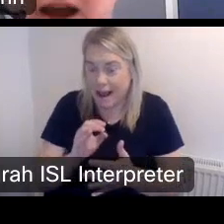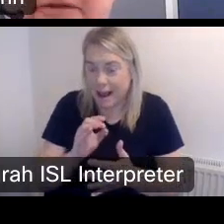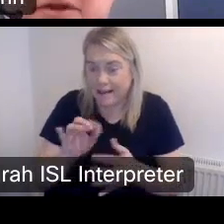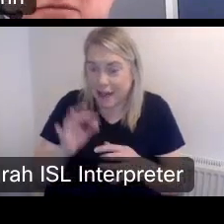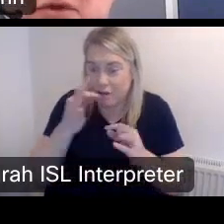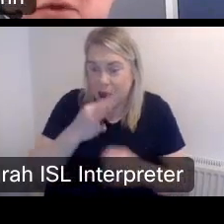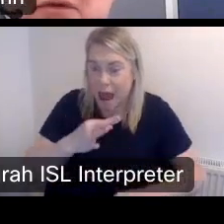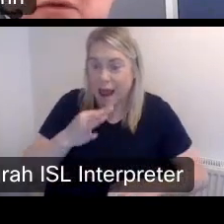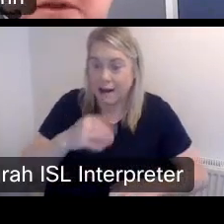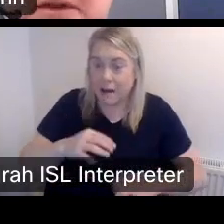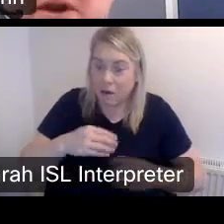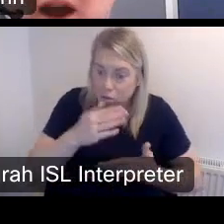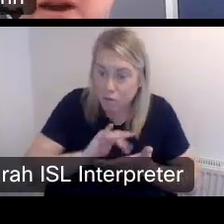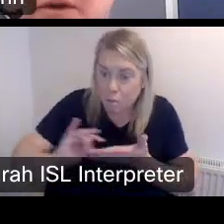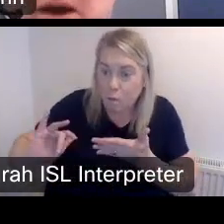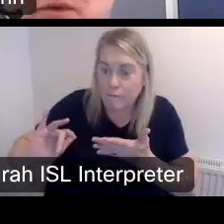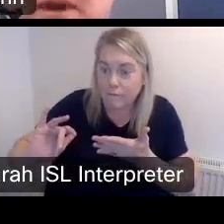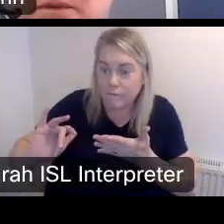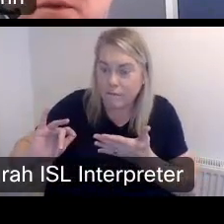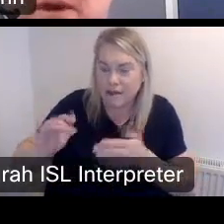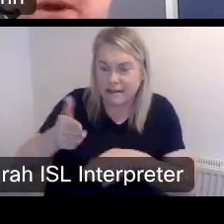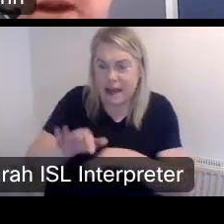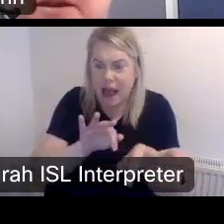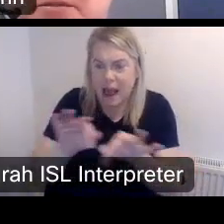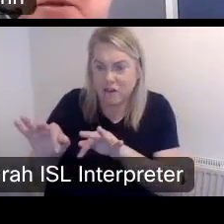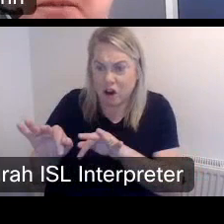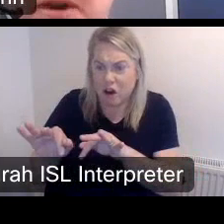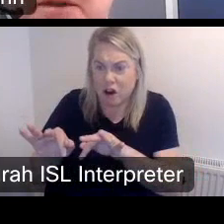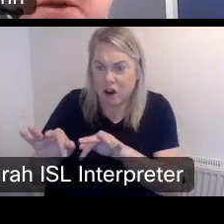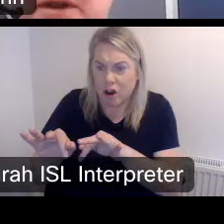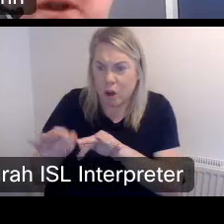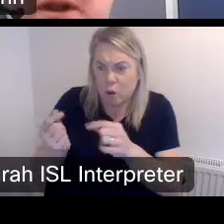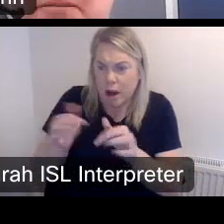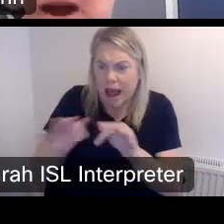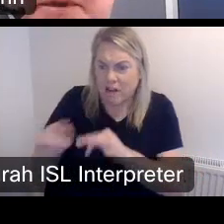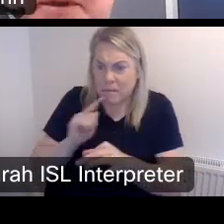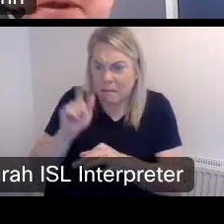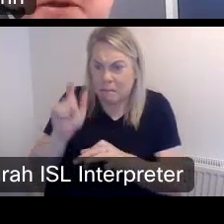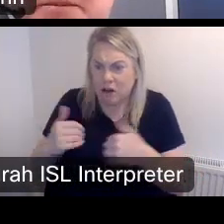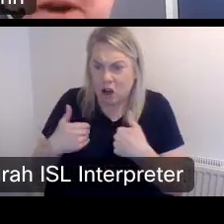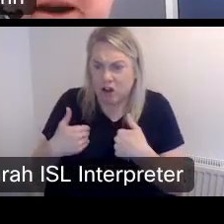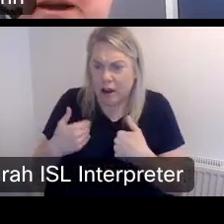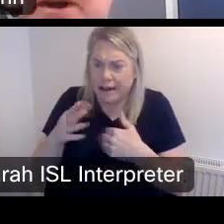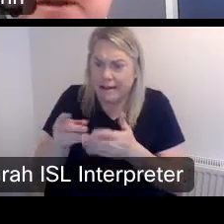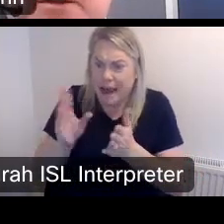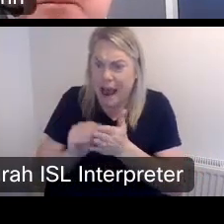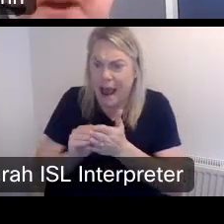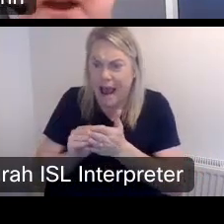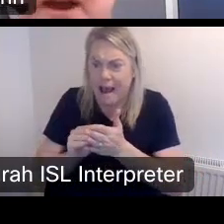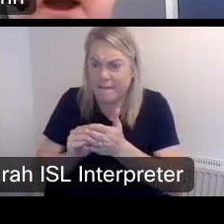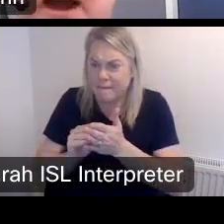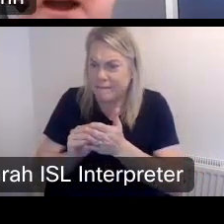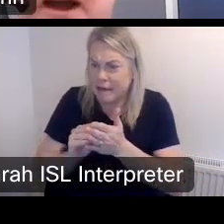shortly after the removal of a central line, that would lead someone to be concerned that perhaps that there's been an air embolus and